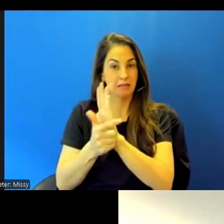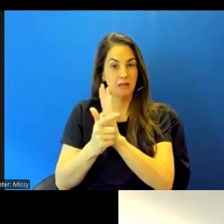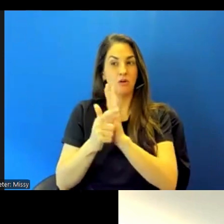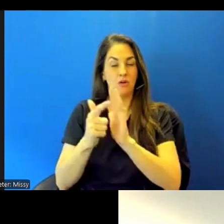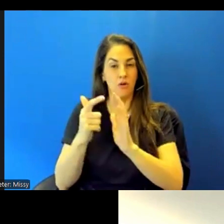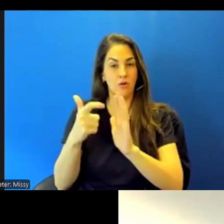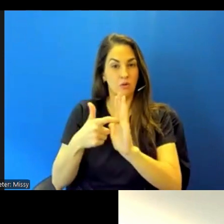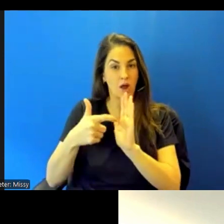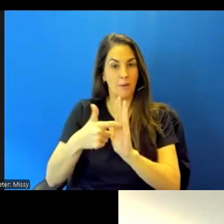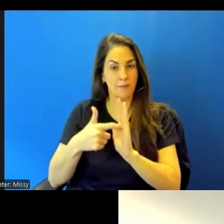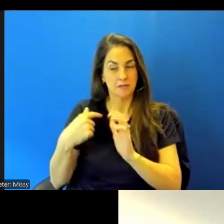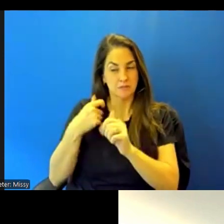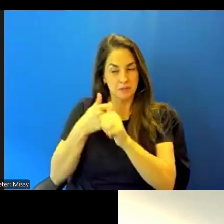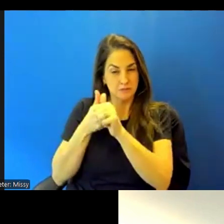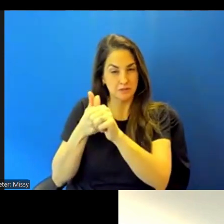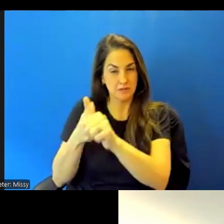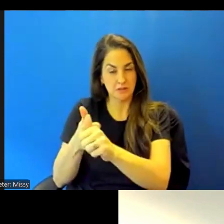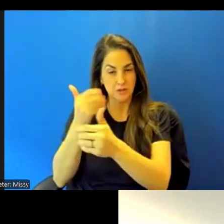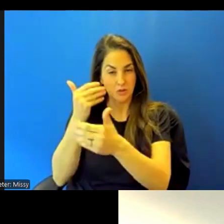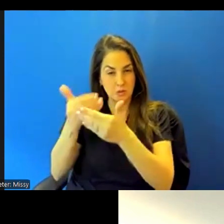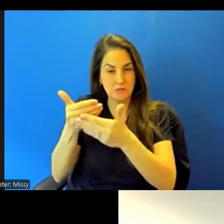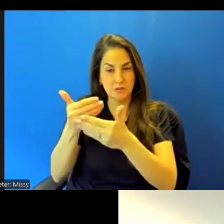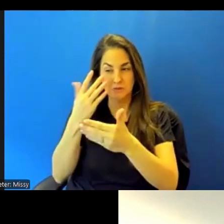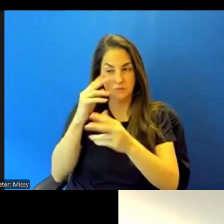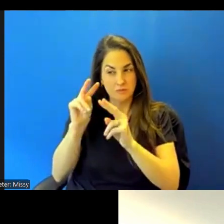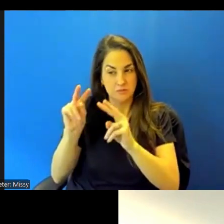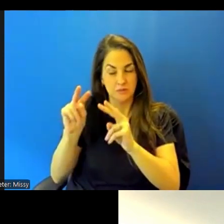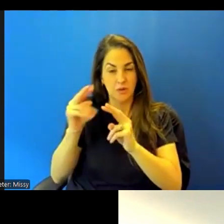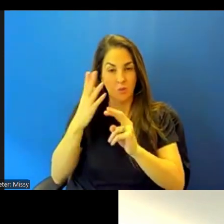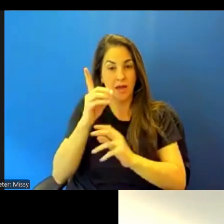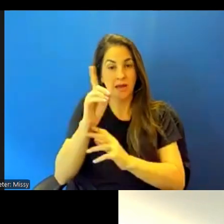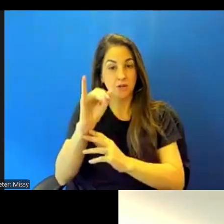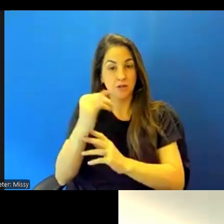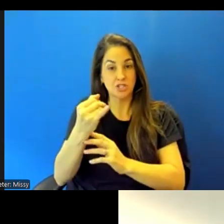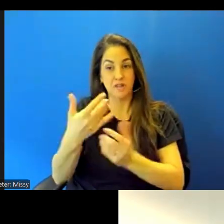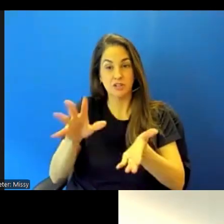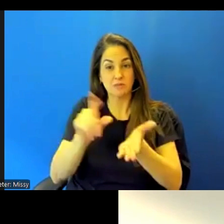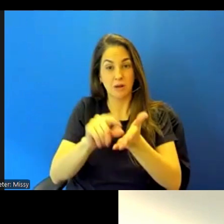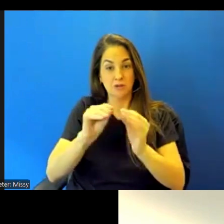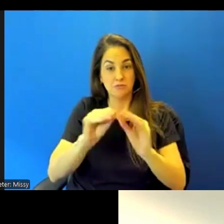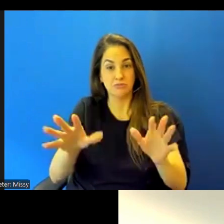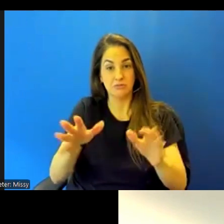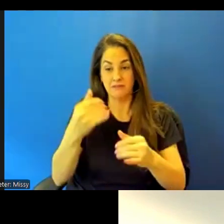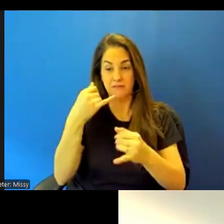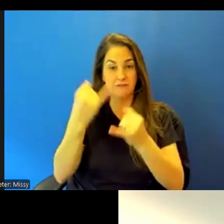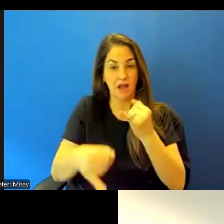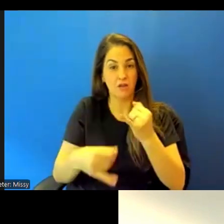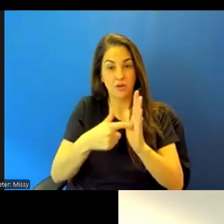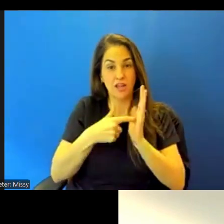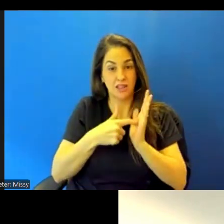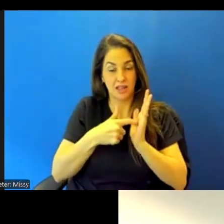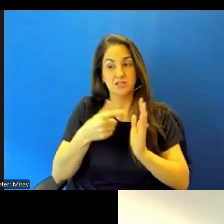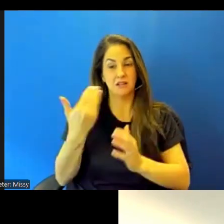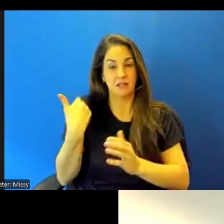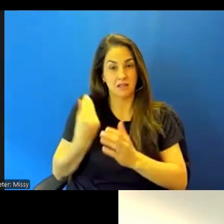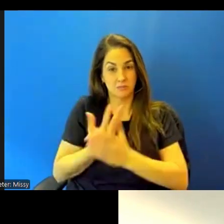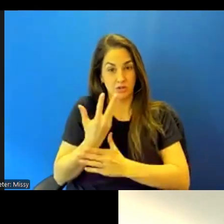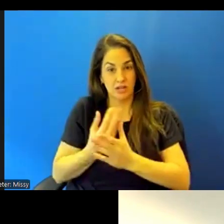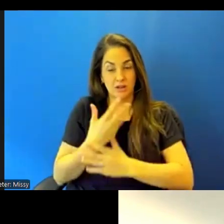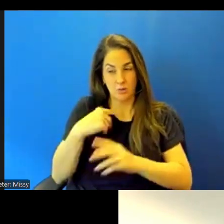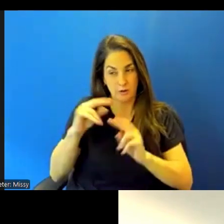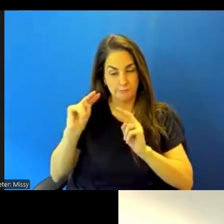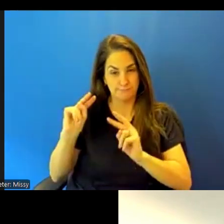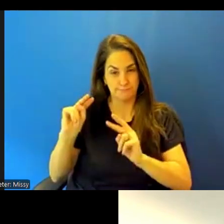ever since the Department of Justice published the final regulations last spring. In terms of